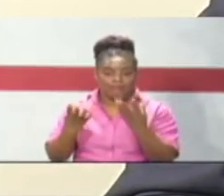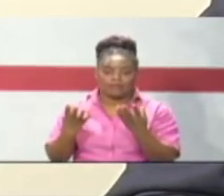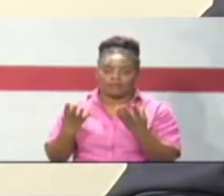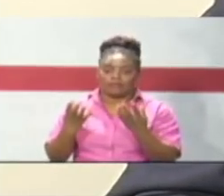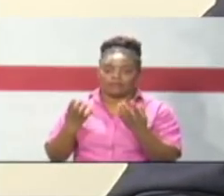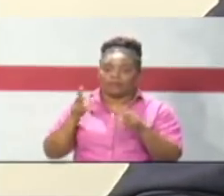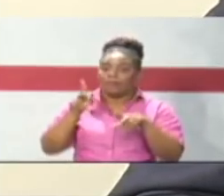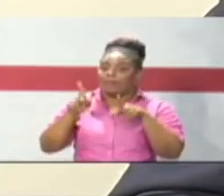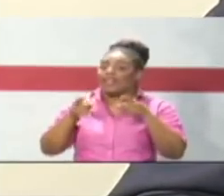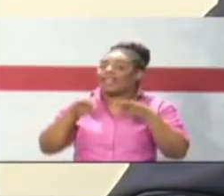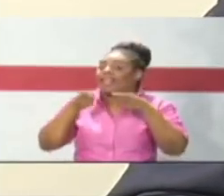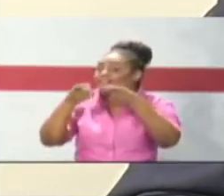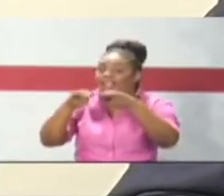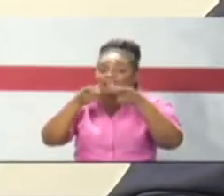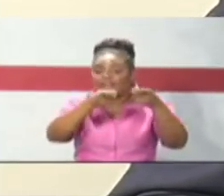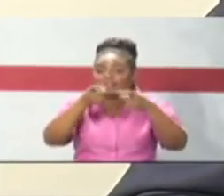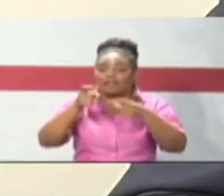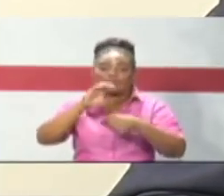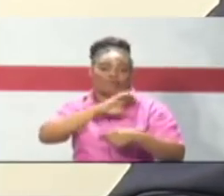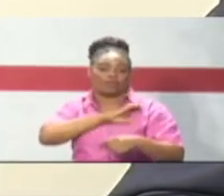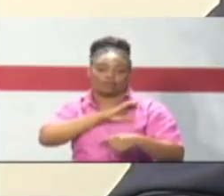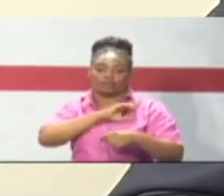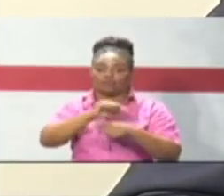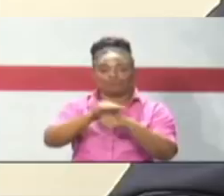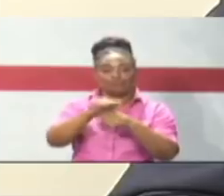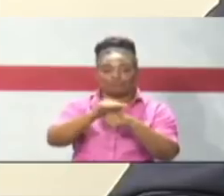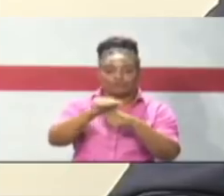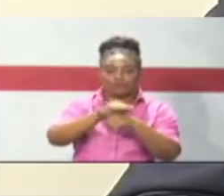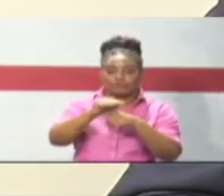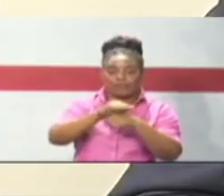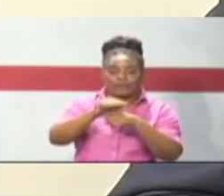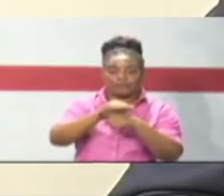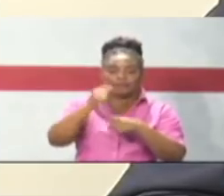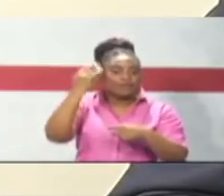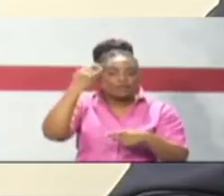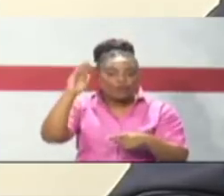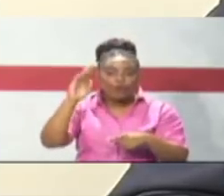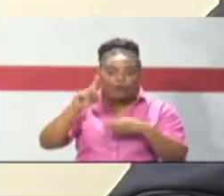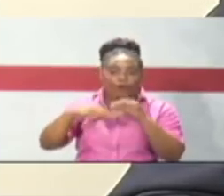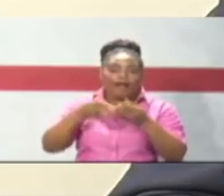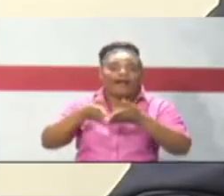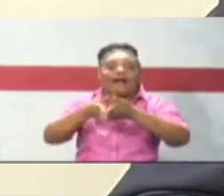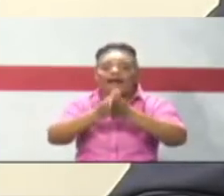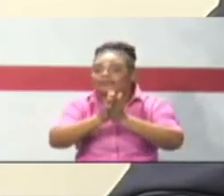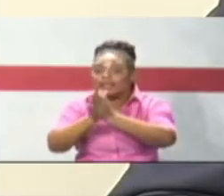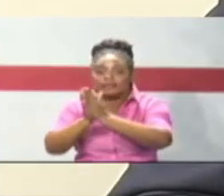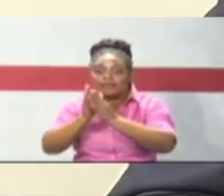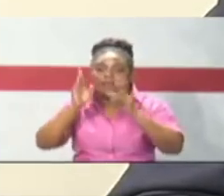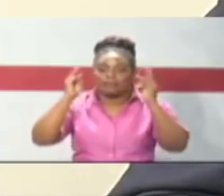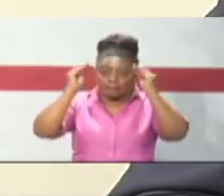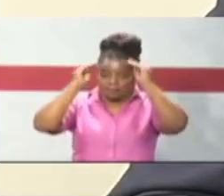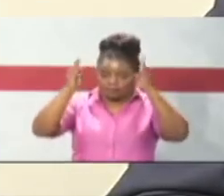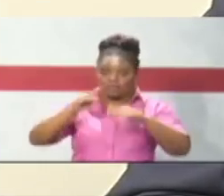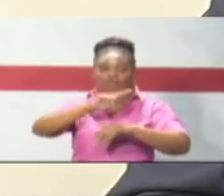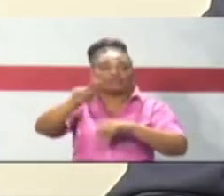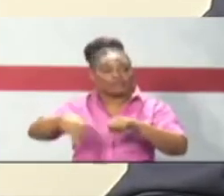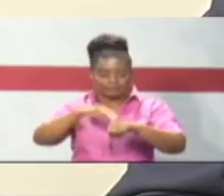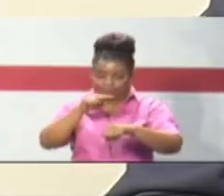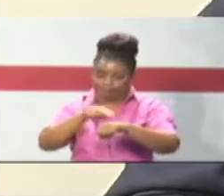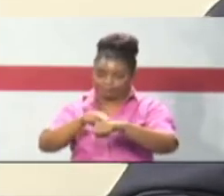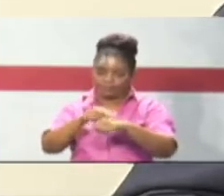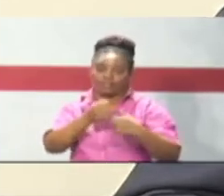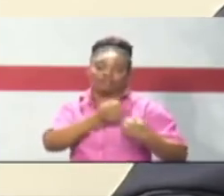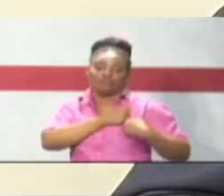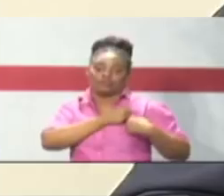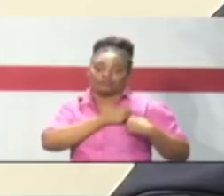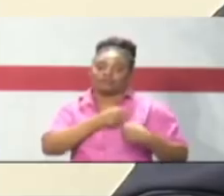have to defer to the Minister of National Security, who might be more okra with what the police service is doing,